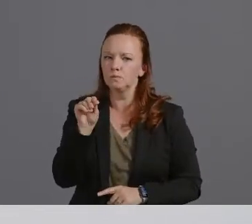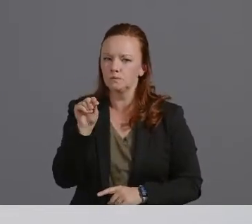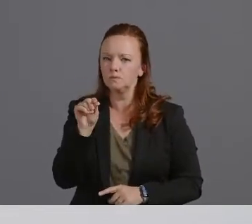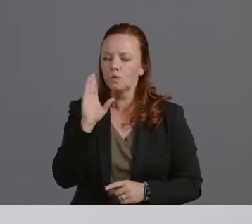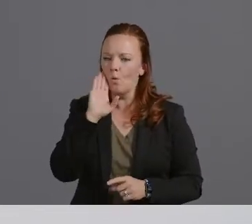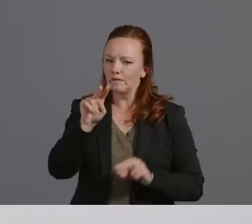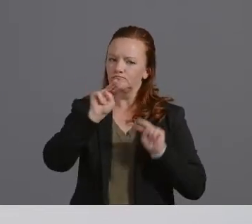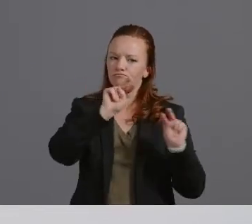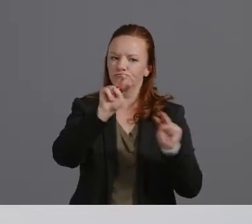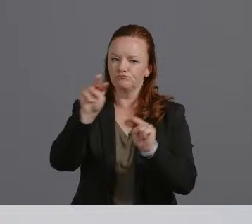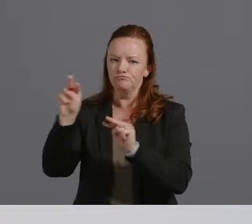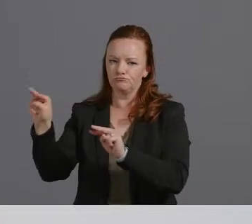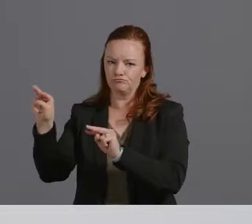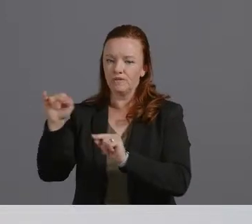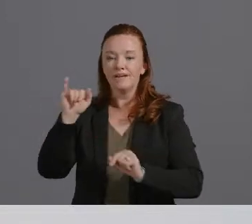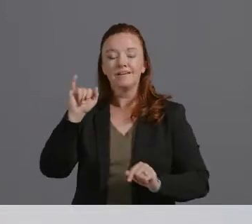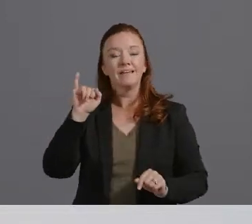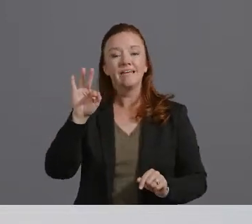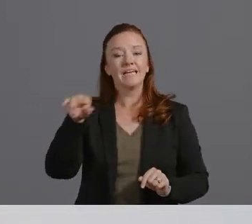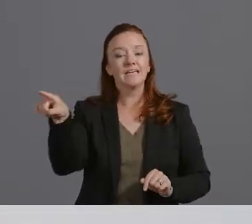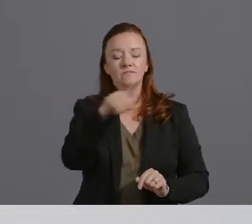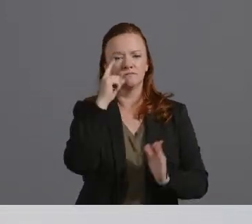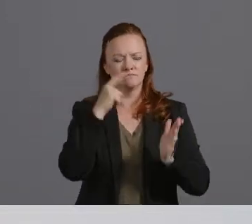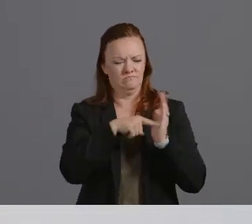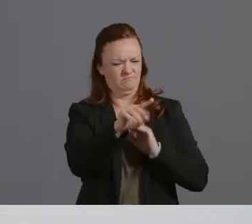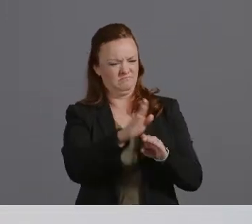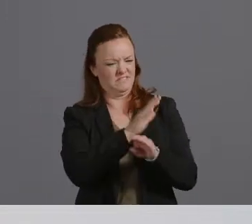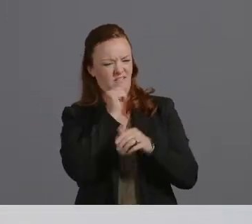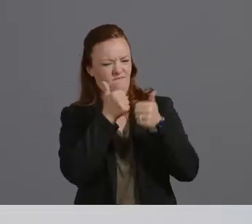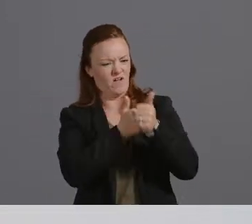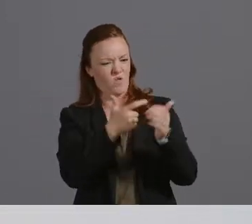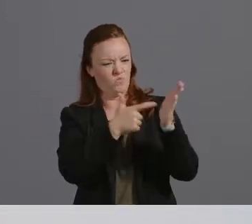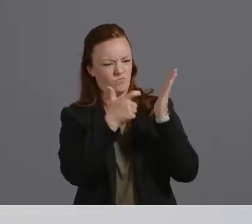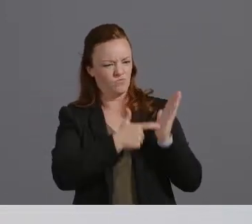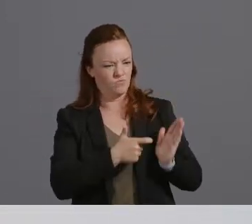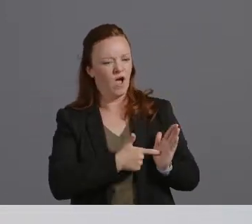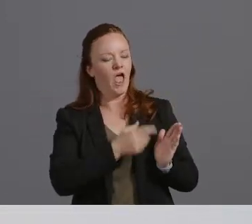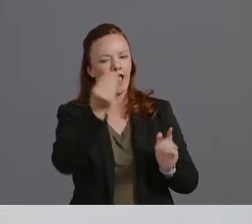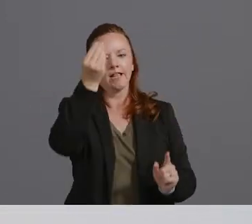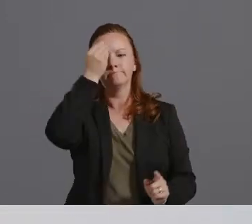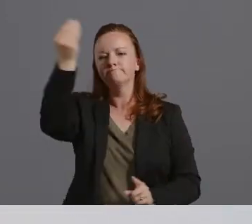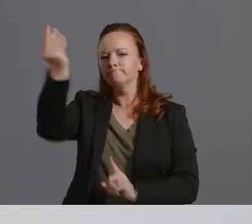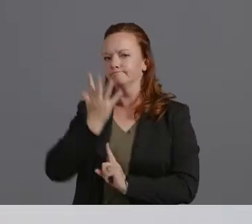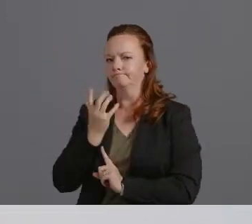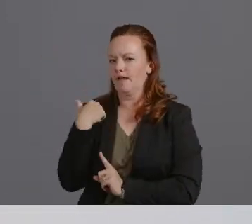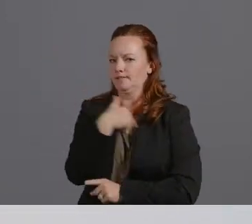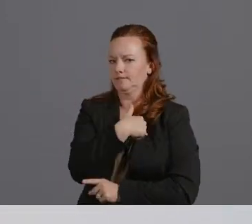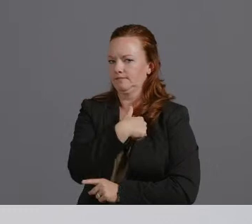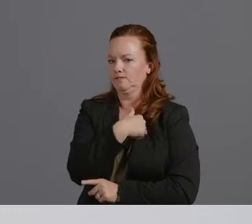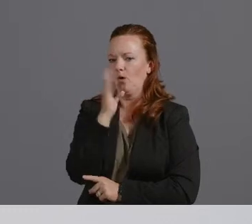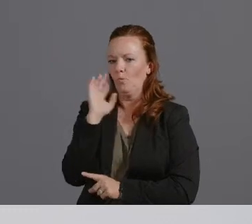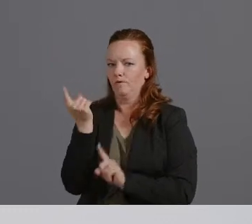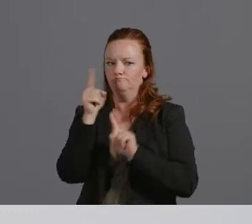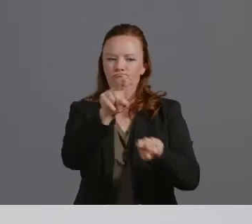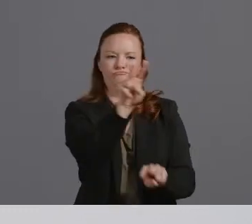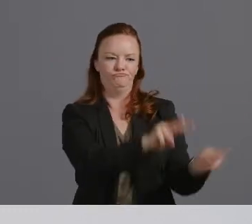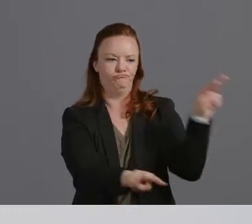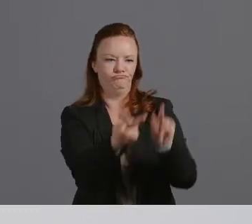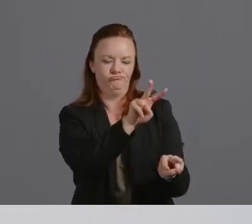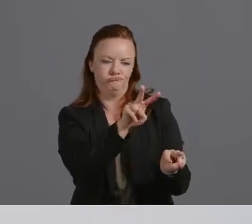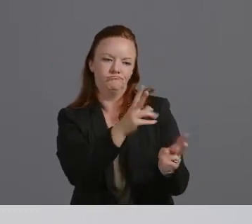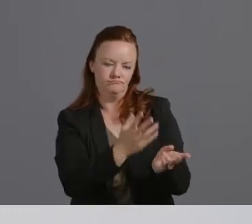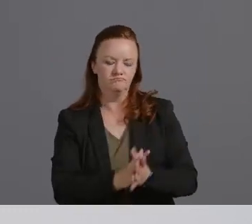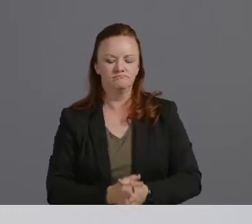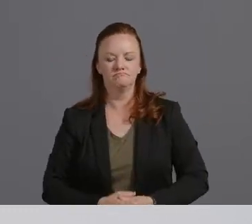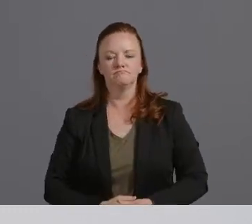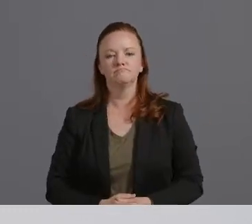see establishment that's not complying with that, to report that to us so that we can go take a look.